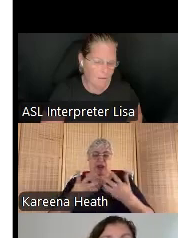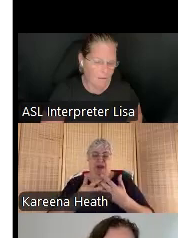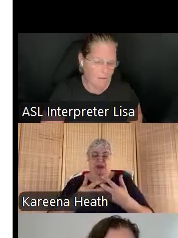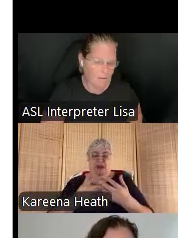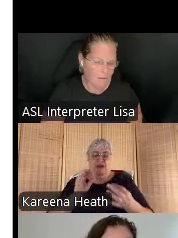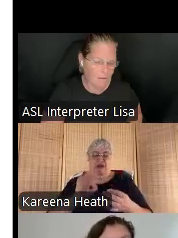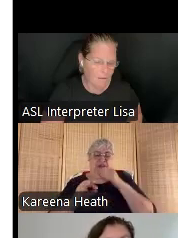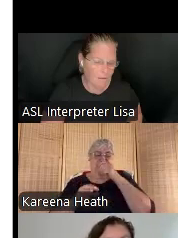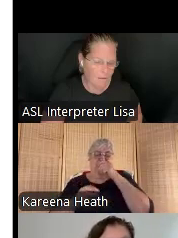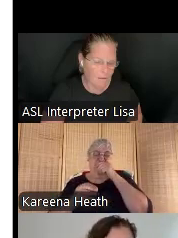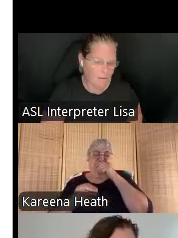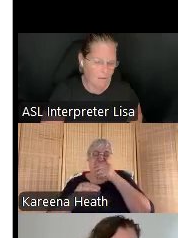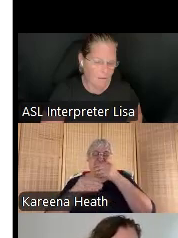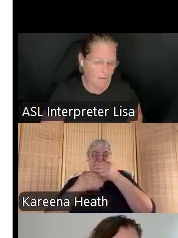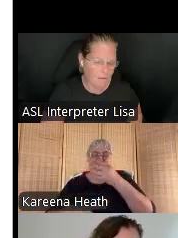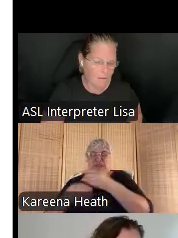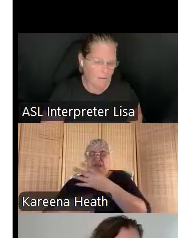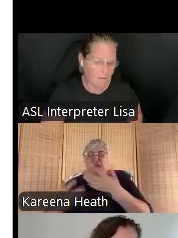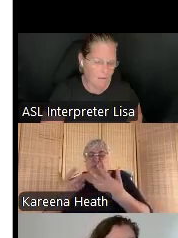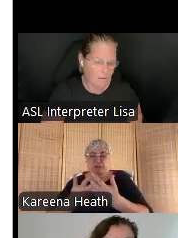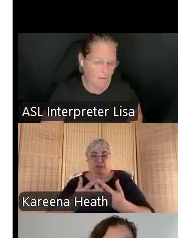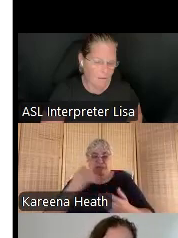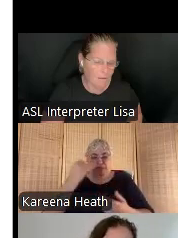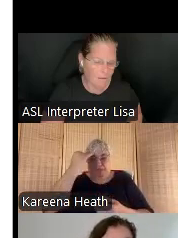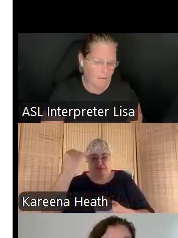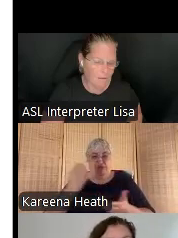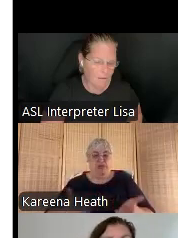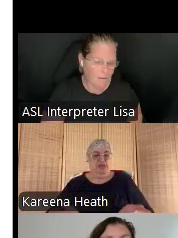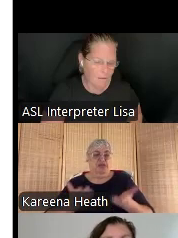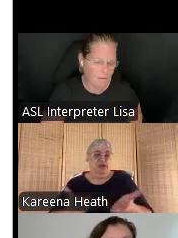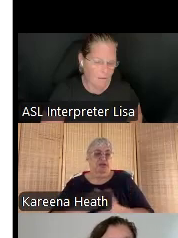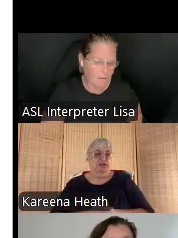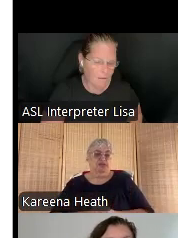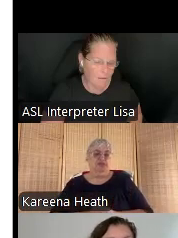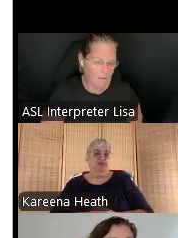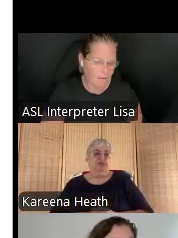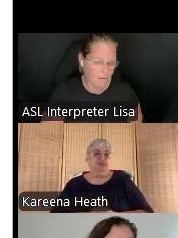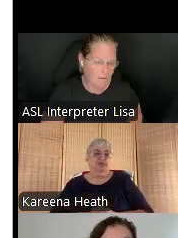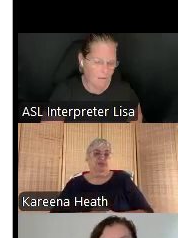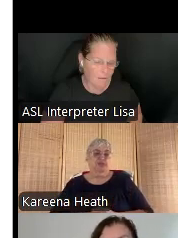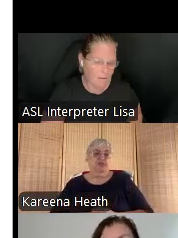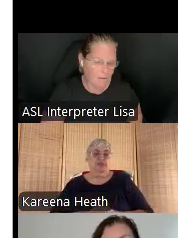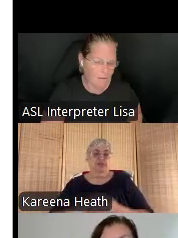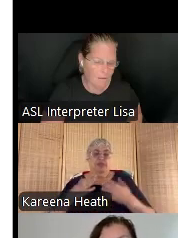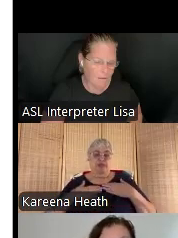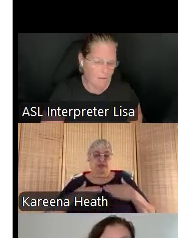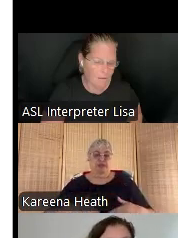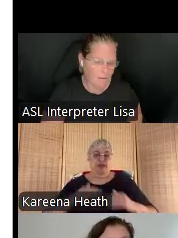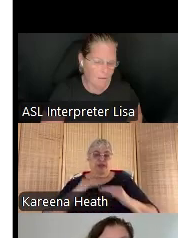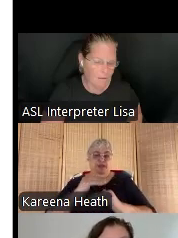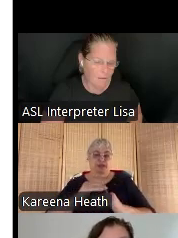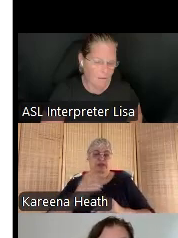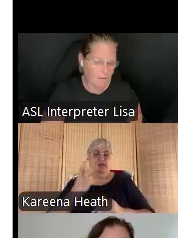see lists of accommodation ideas and suggestions under physical limitations,